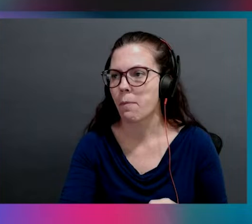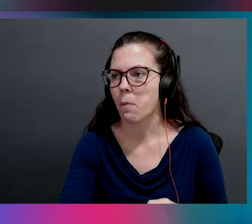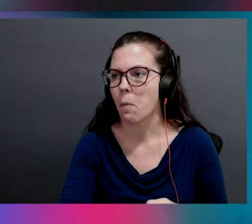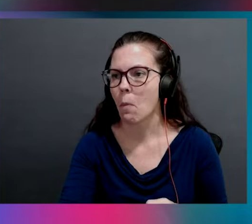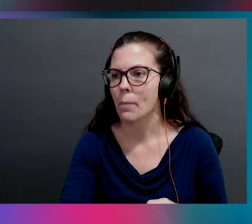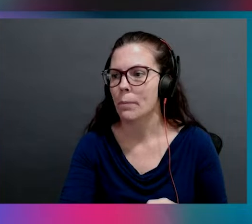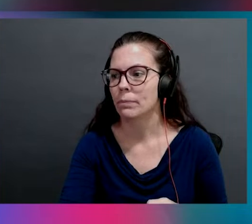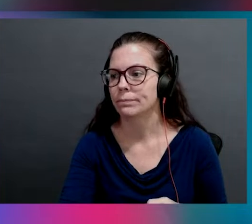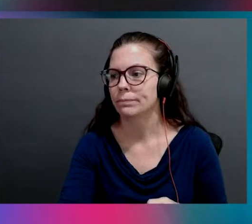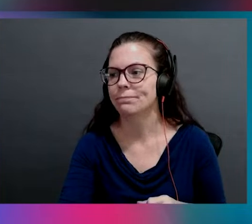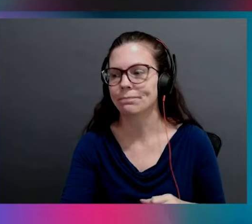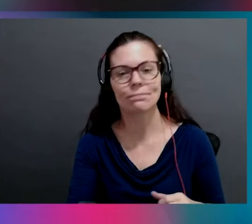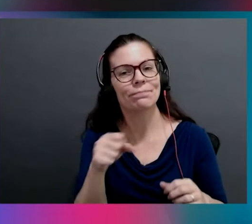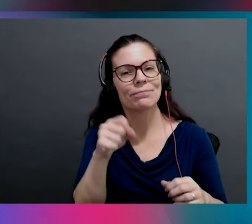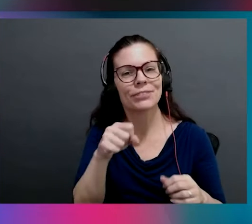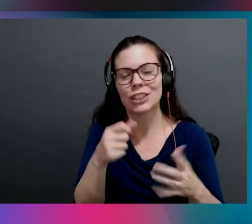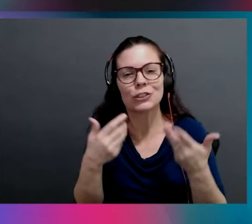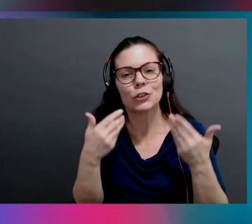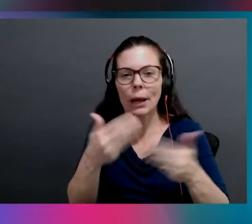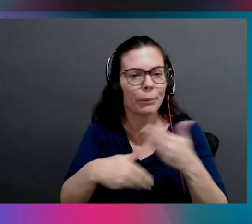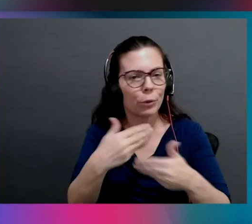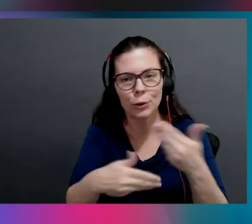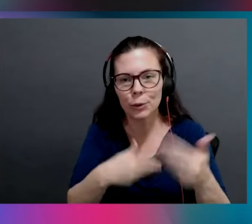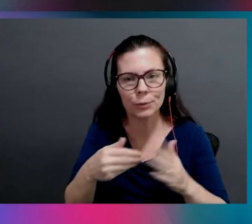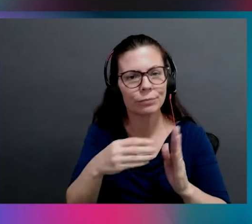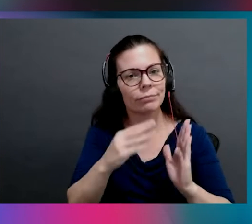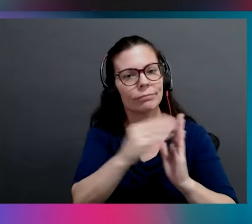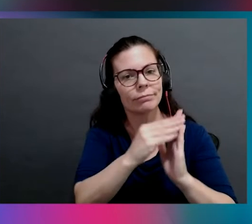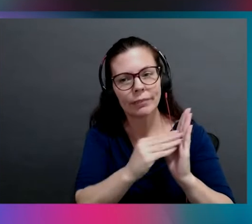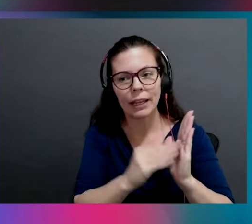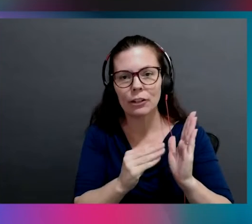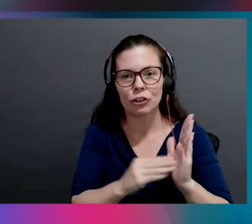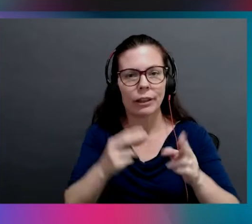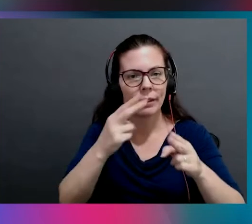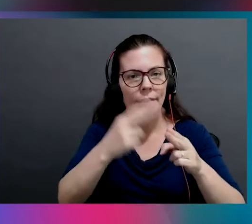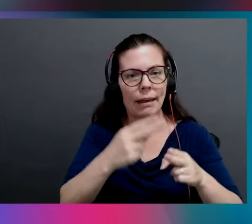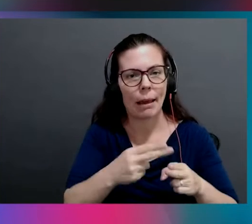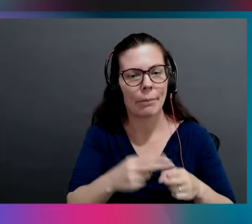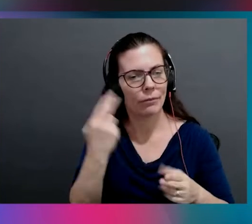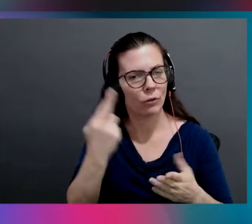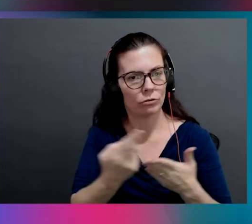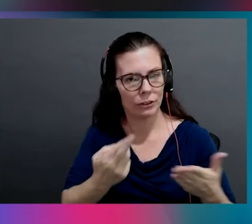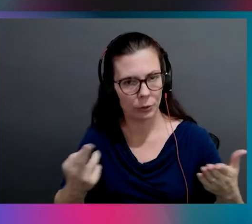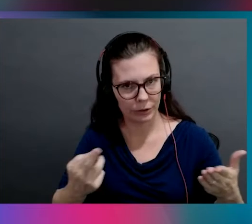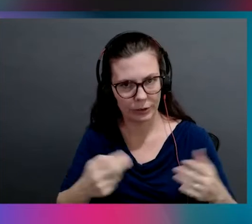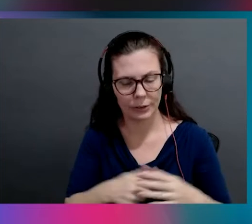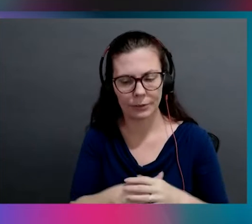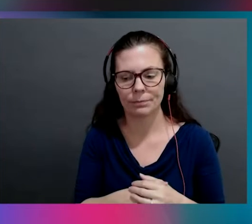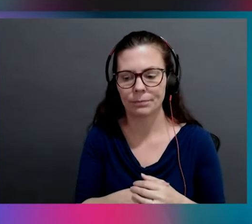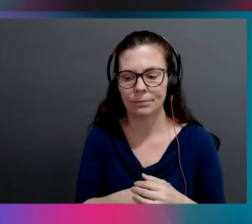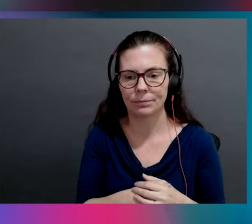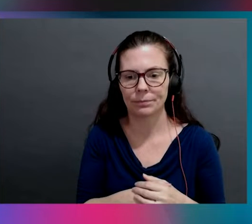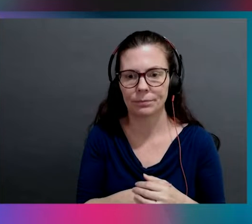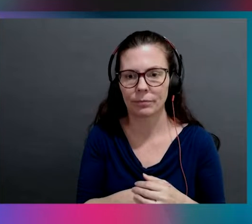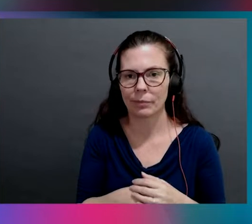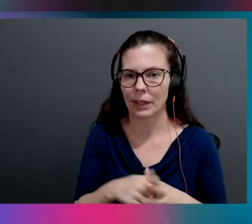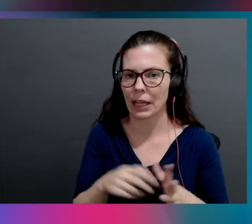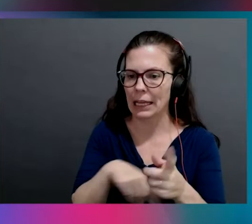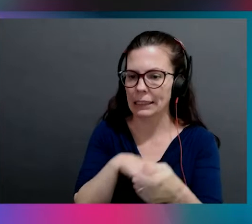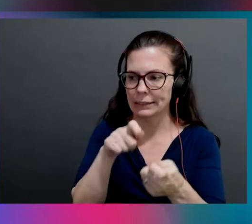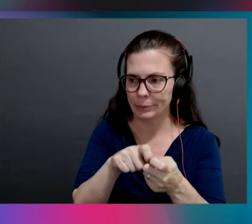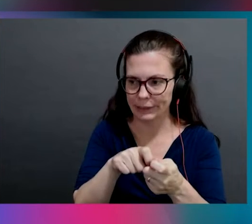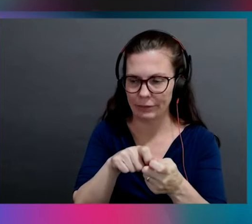Yeah, so I'm just going through and entering the names for these resources. Yeah. I want to be specific.